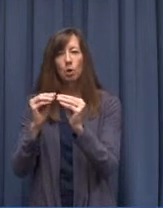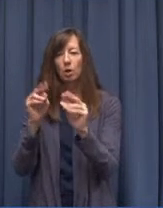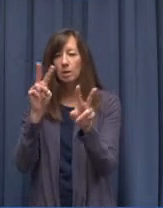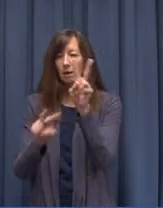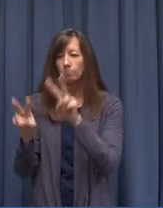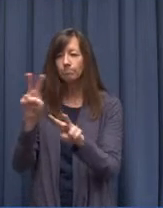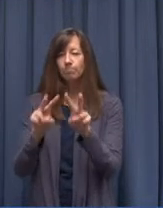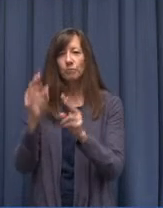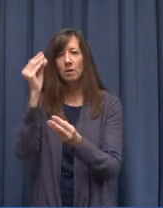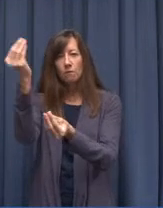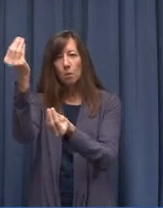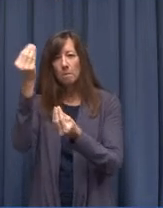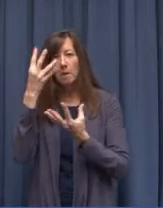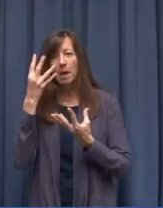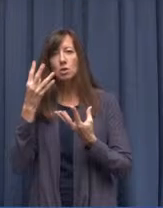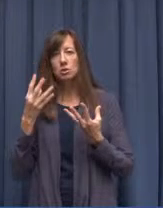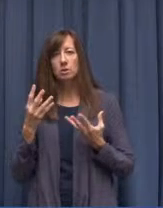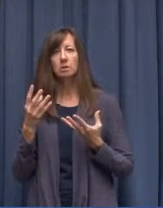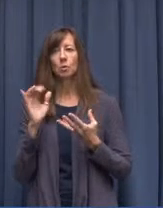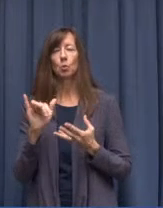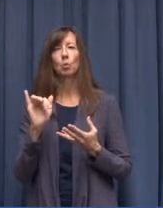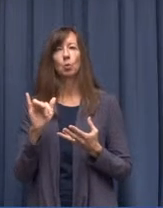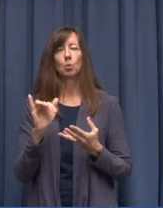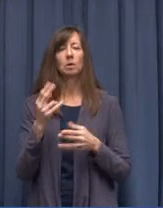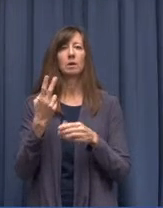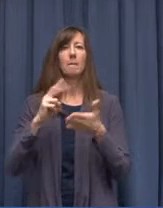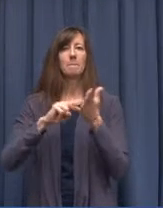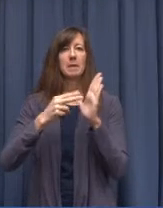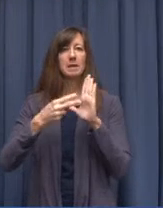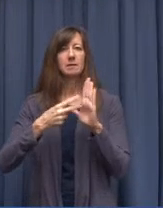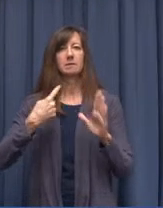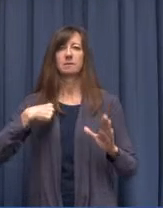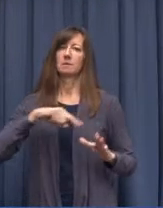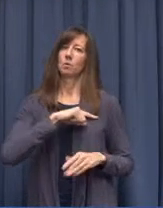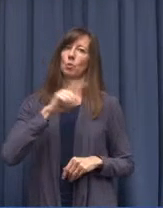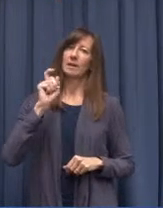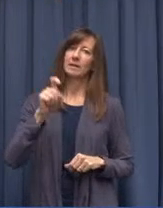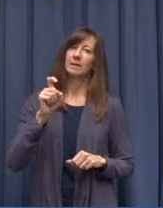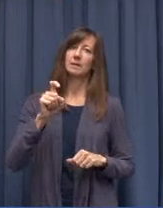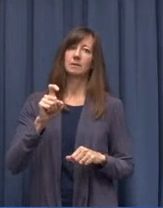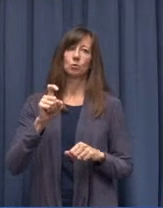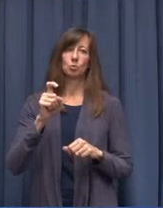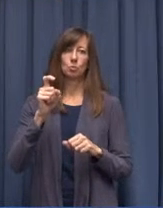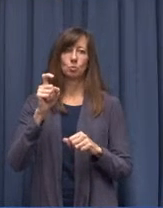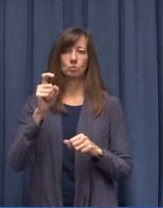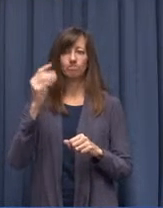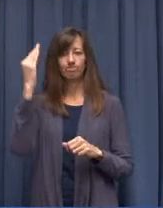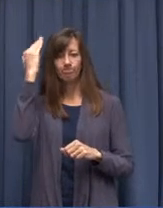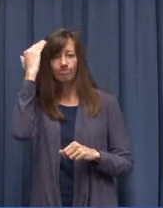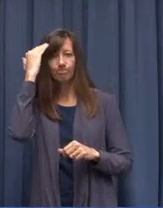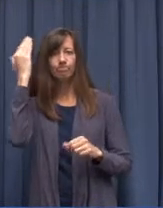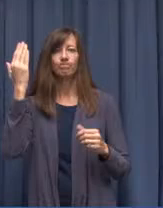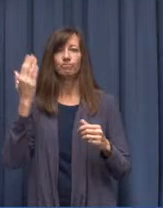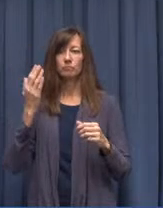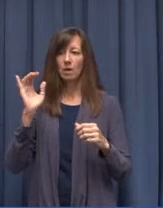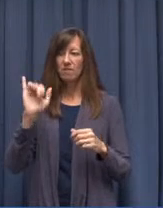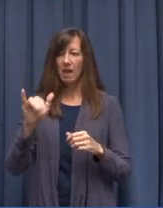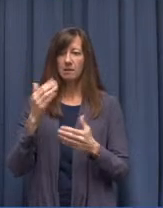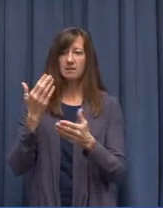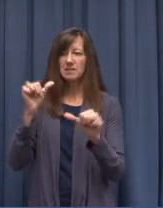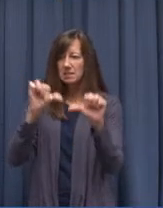I don't think that's at all the case. We need to use all of these items and these data points and this